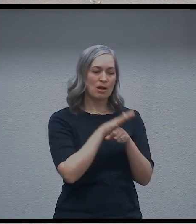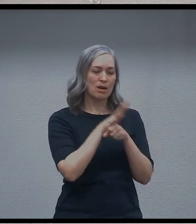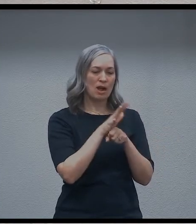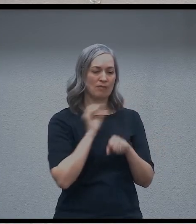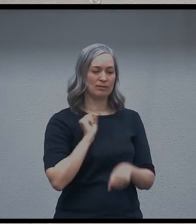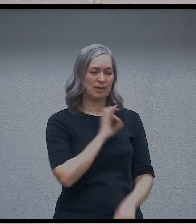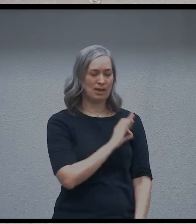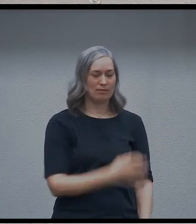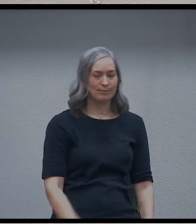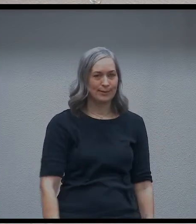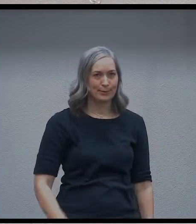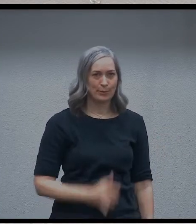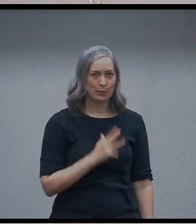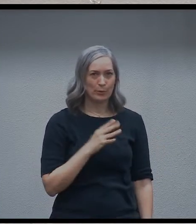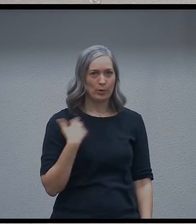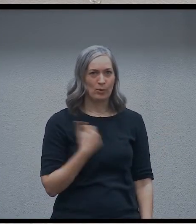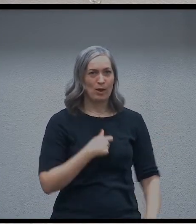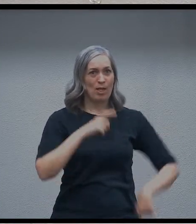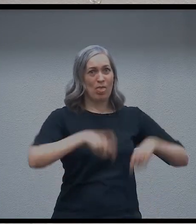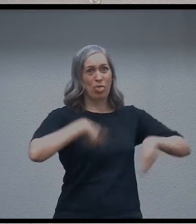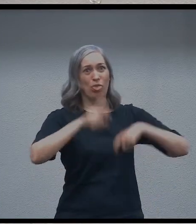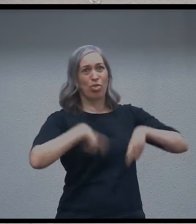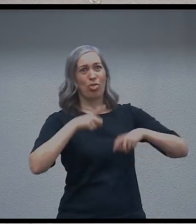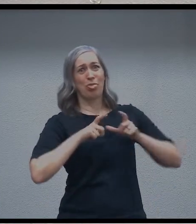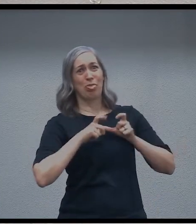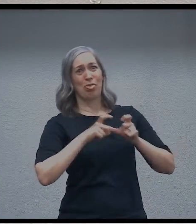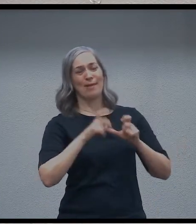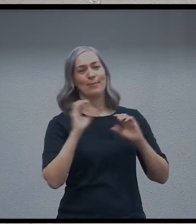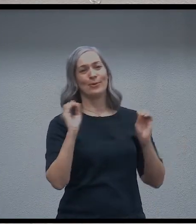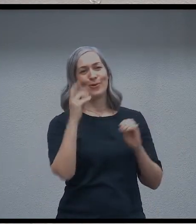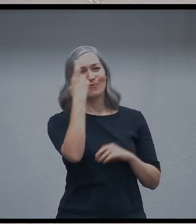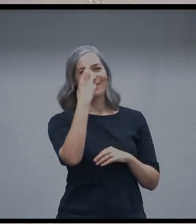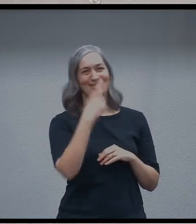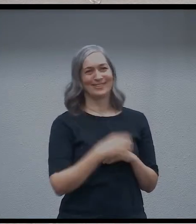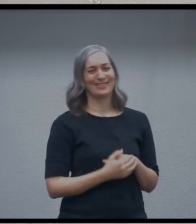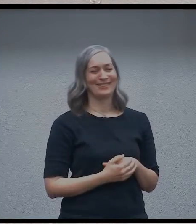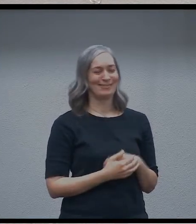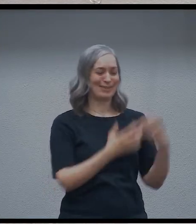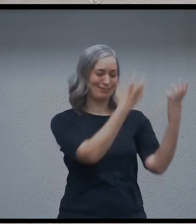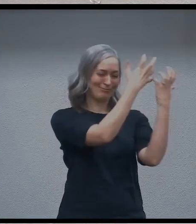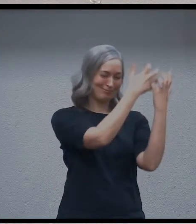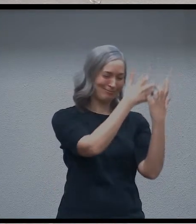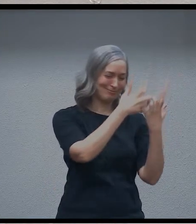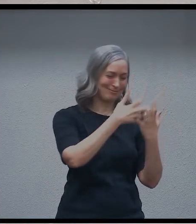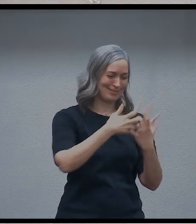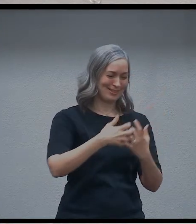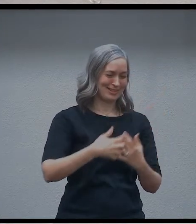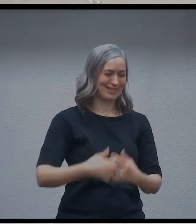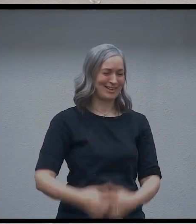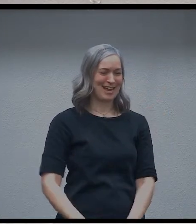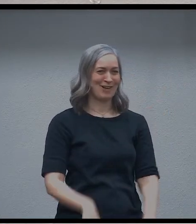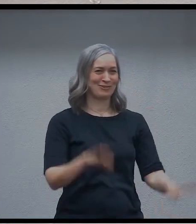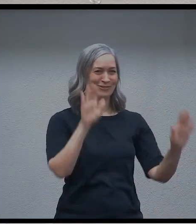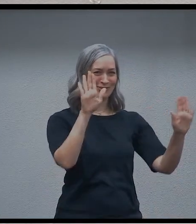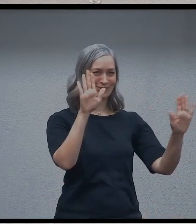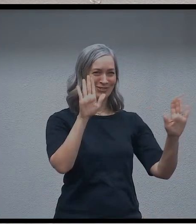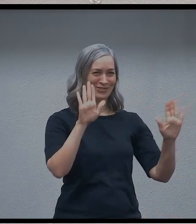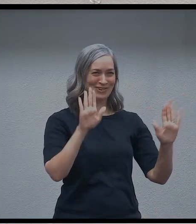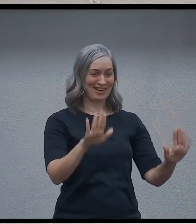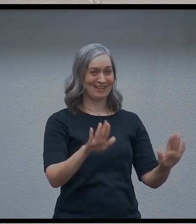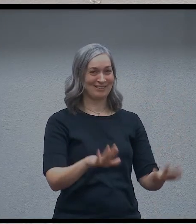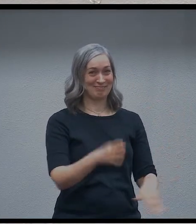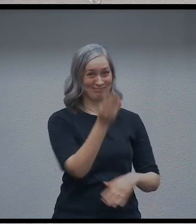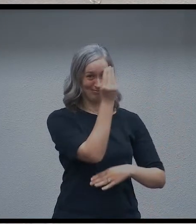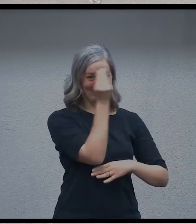we just ran our butts off for no reason. But it worked out. It was great. And man, let me tell